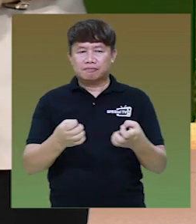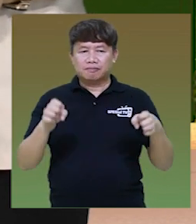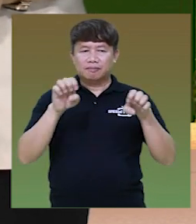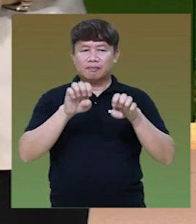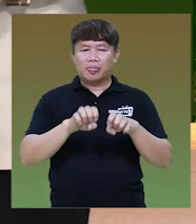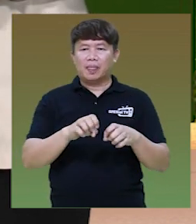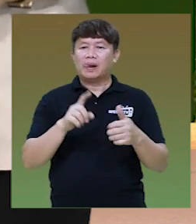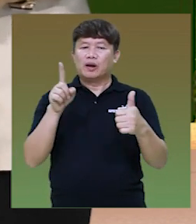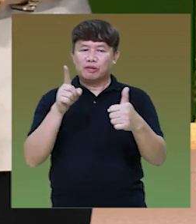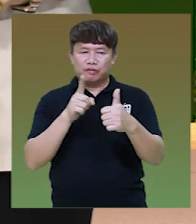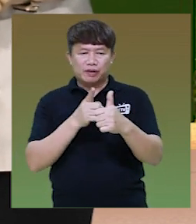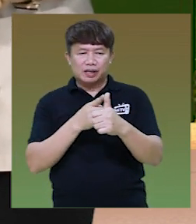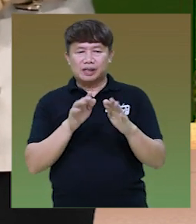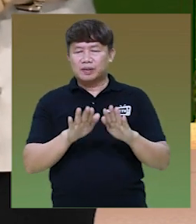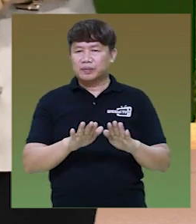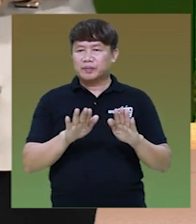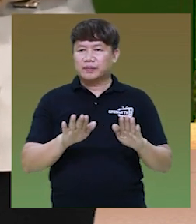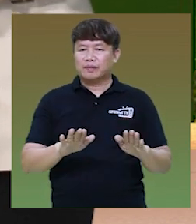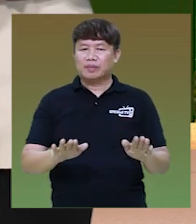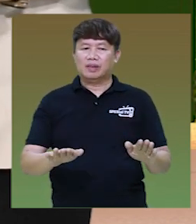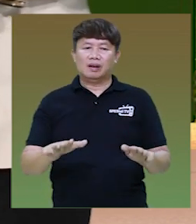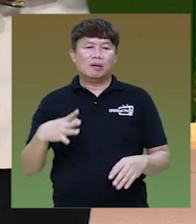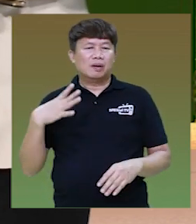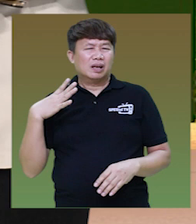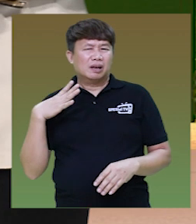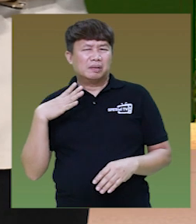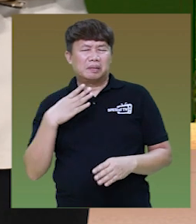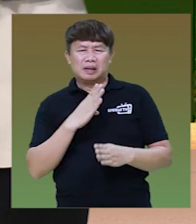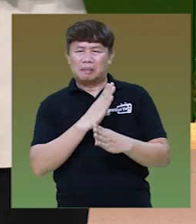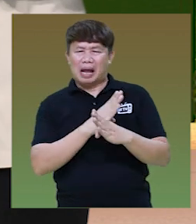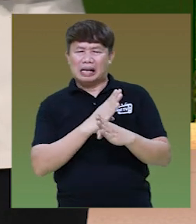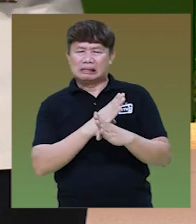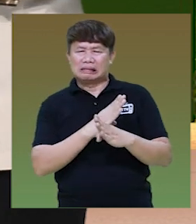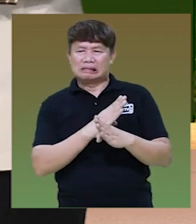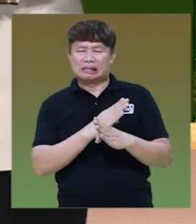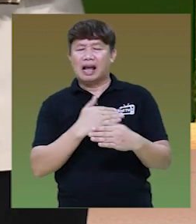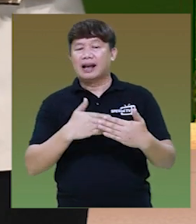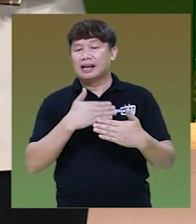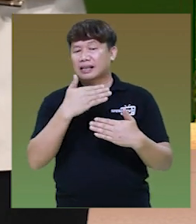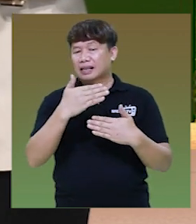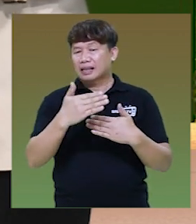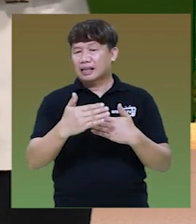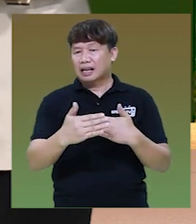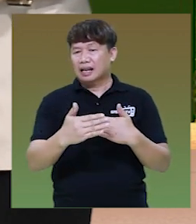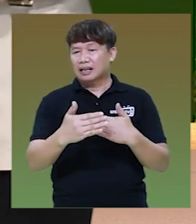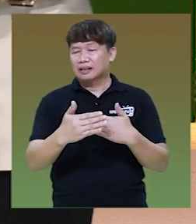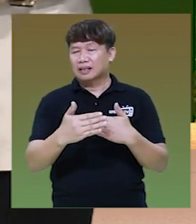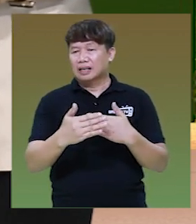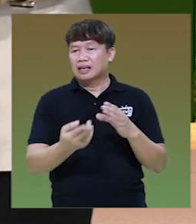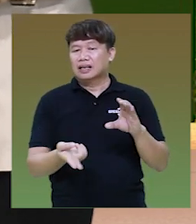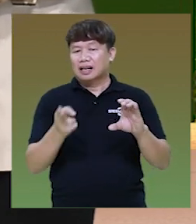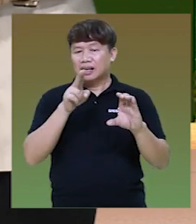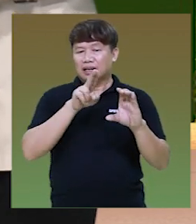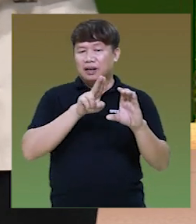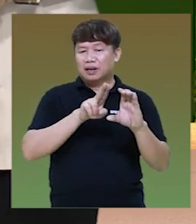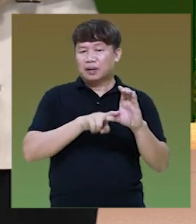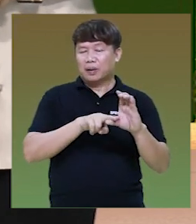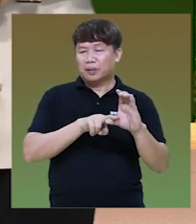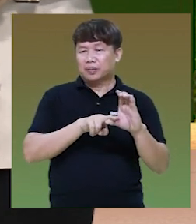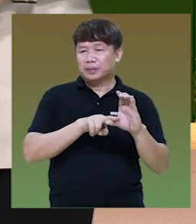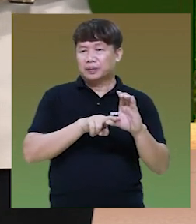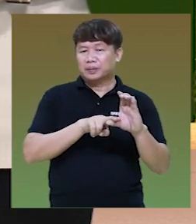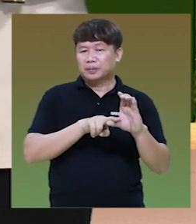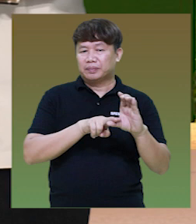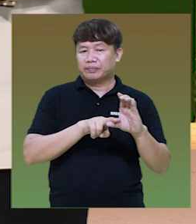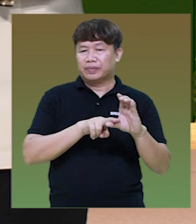First, the children were waiting for the bus. Next, they rode on a school